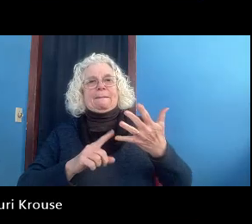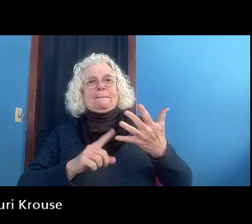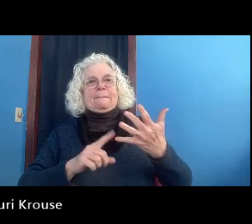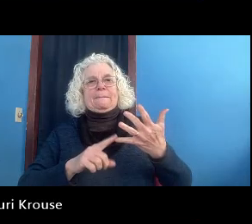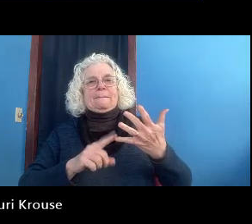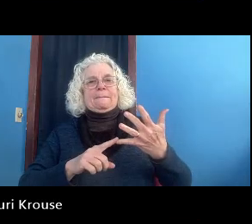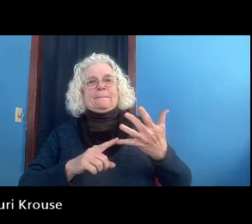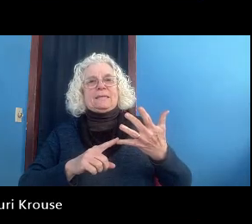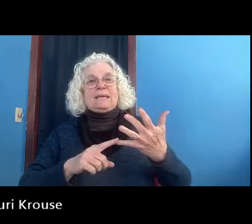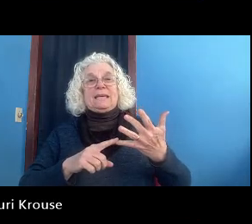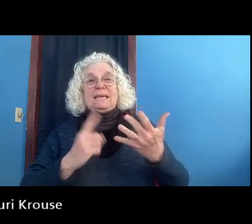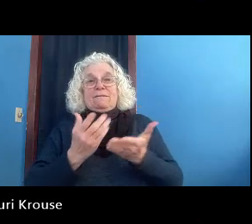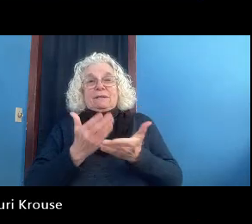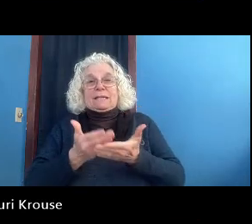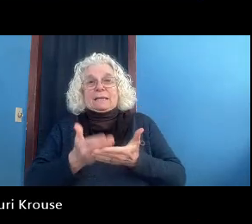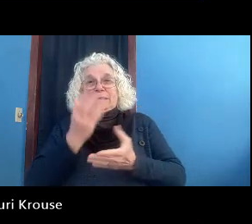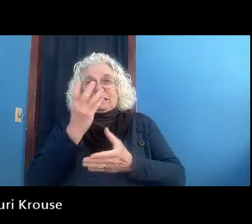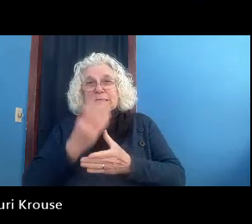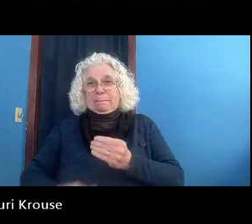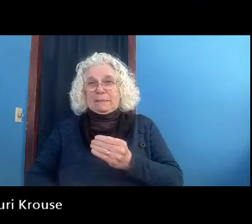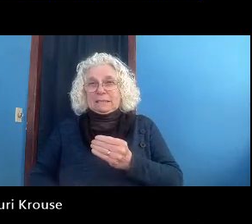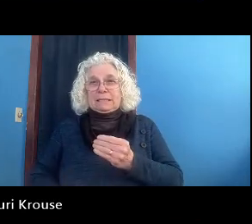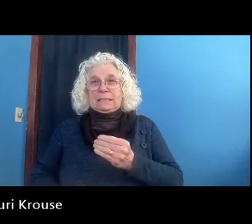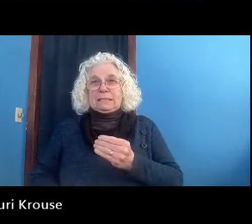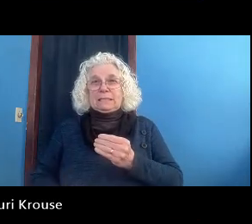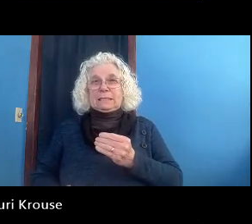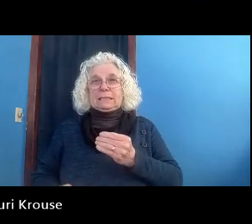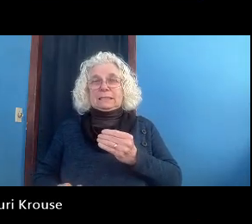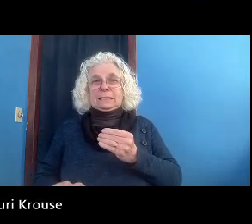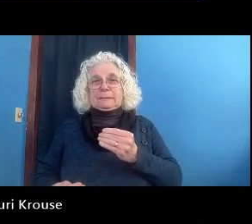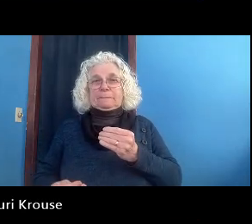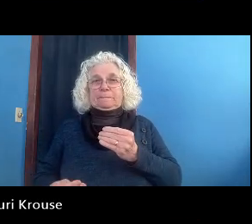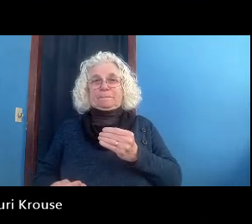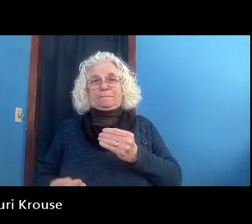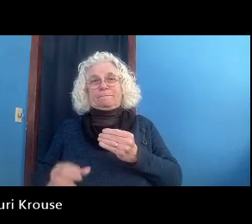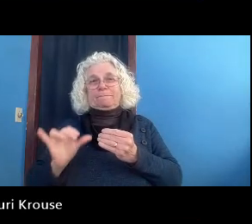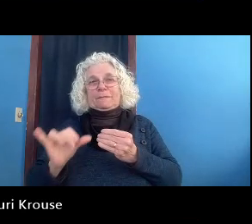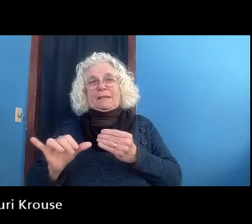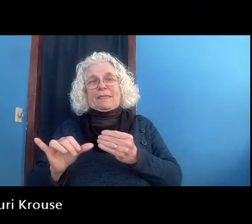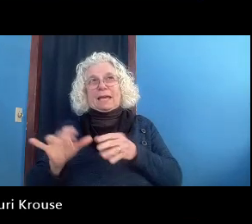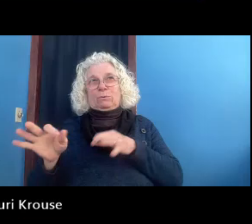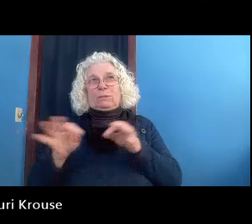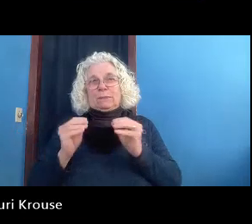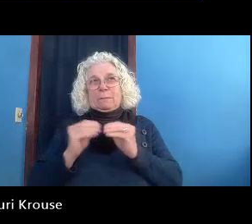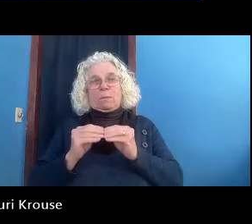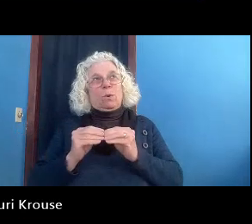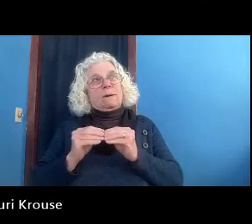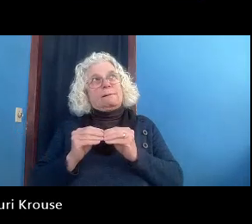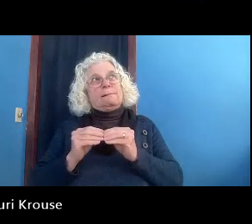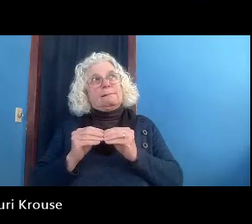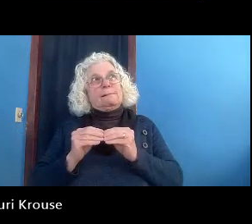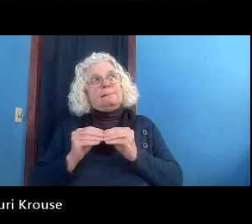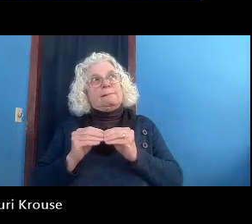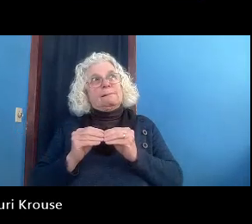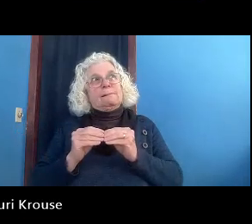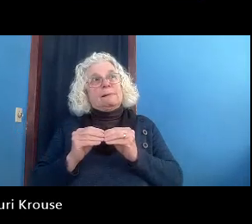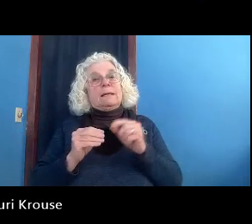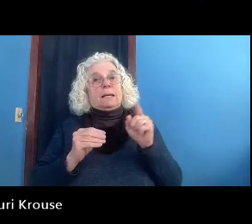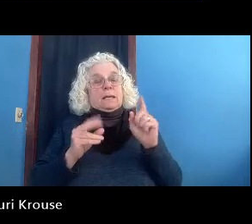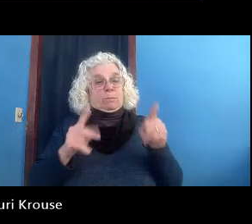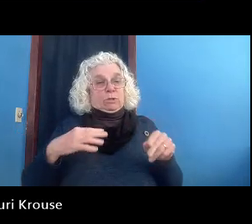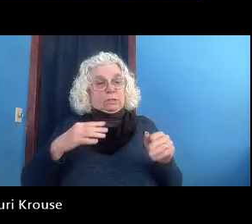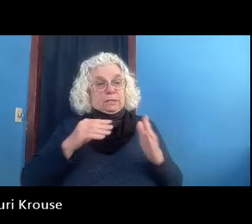documentation, that's a little bit, you know, on the skewed side. So I'll explain that. Like, let's say that somebody has an application, but